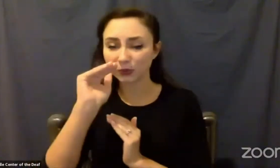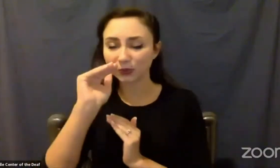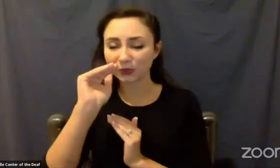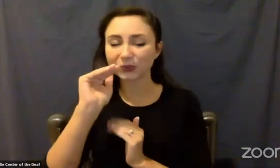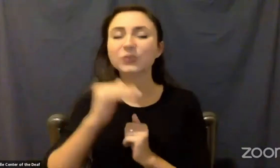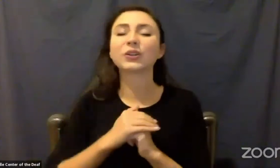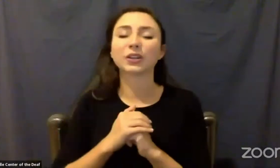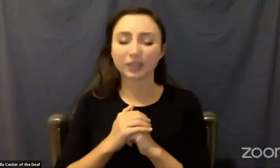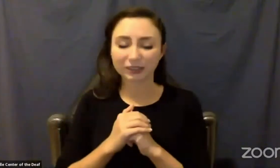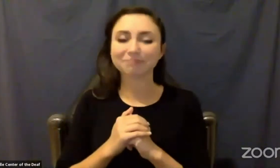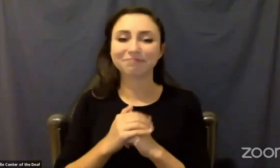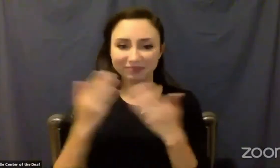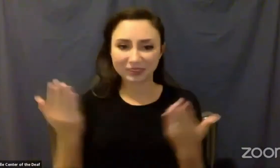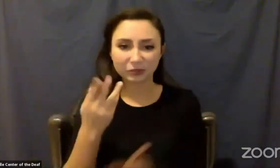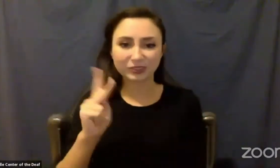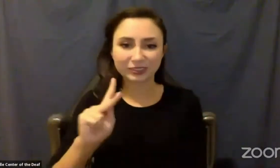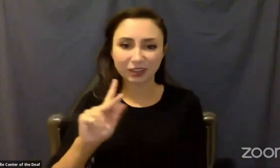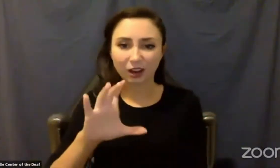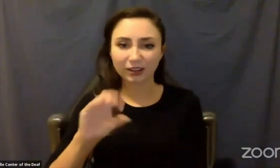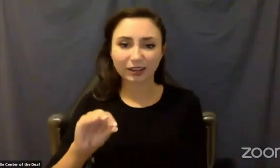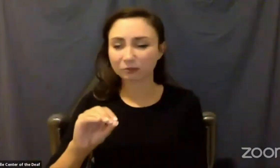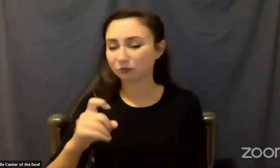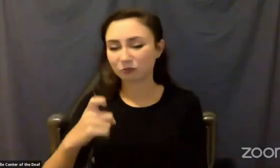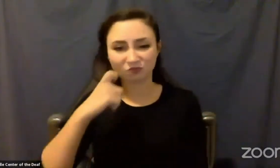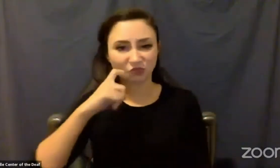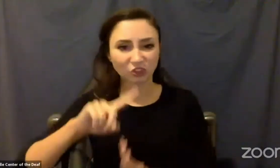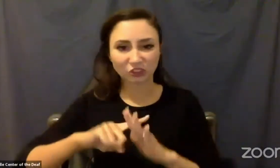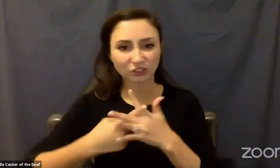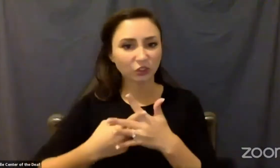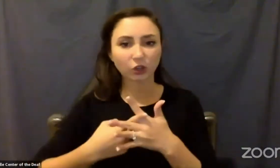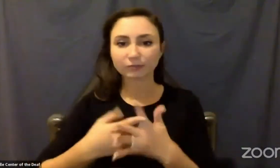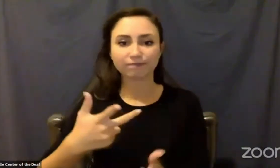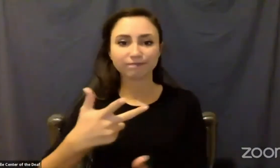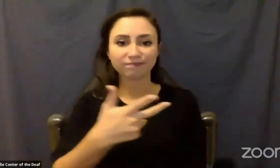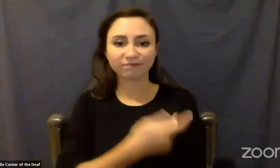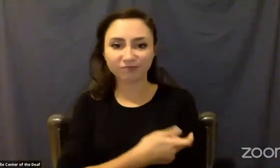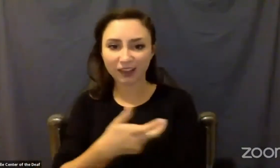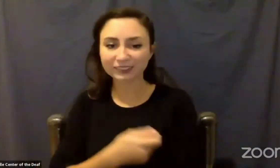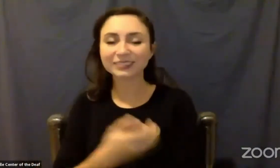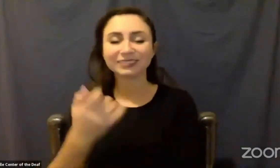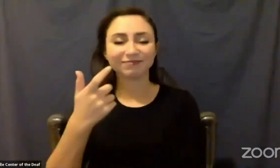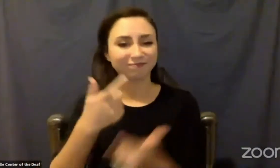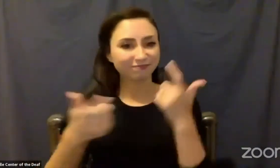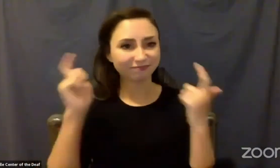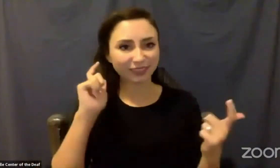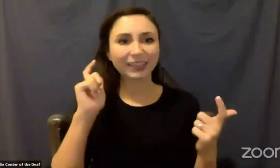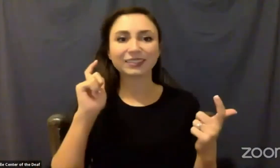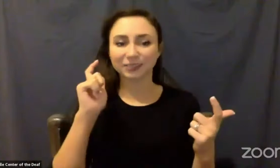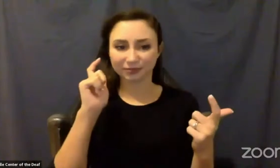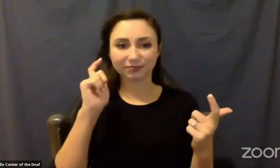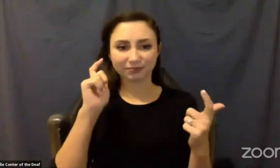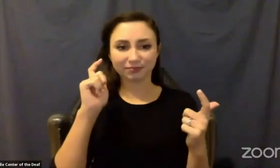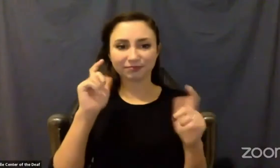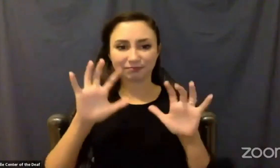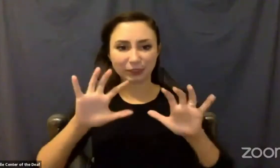And, just beginning to vaccinate those folks. So that's a large population. If we move up to the 65 and